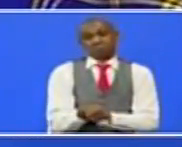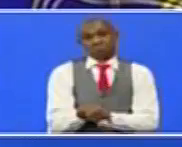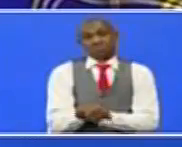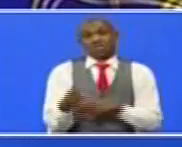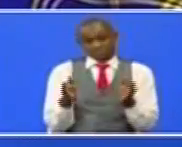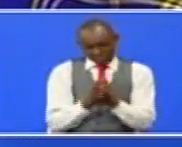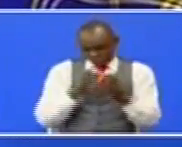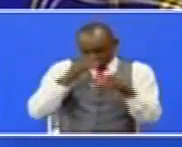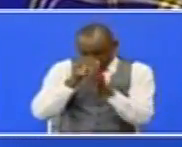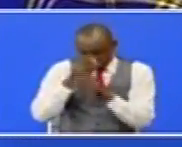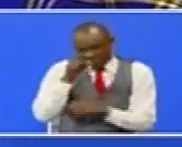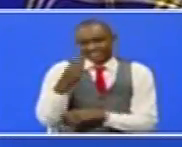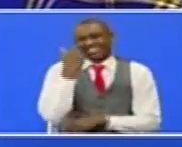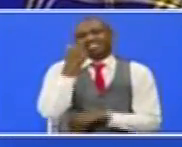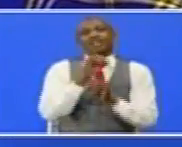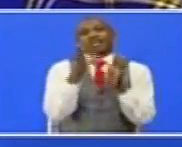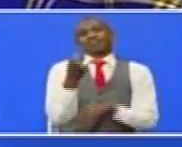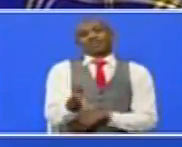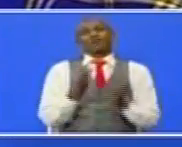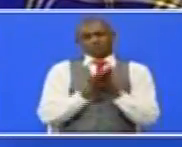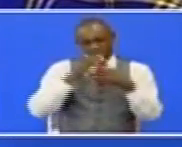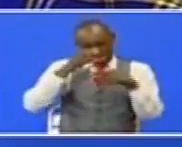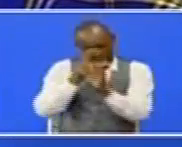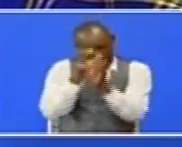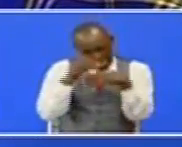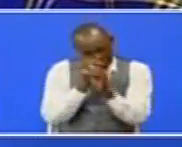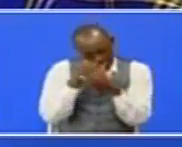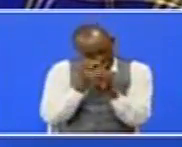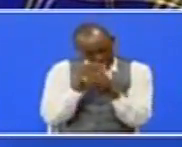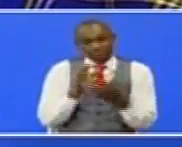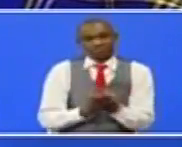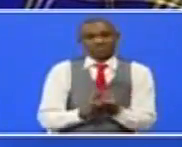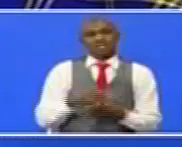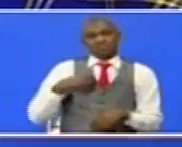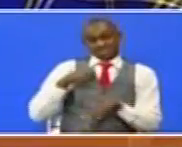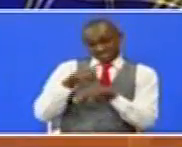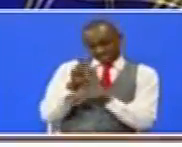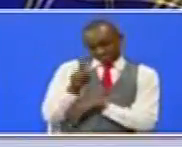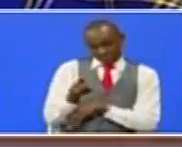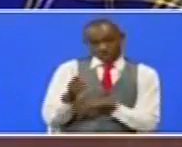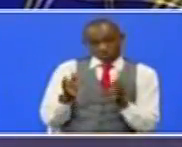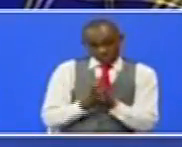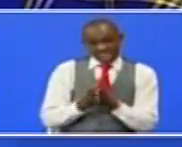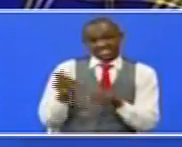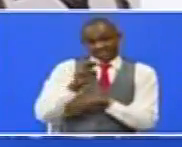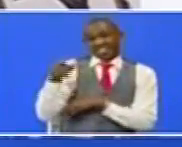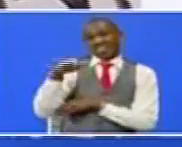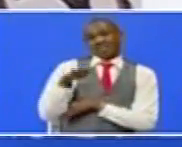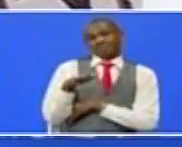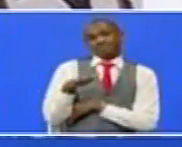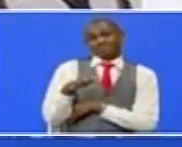We diagnosed him with Kala Azar through a laboratory test. At the same time, we diagnosed him with severe anemia.